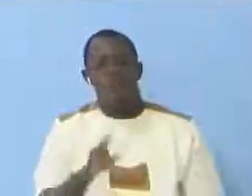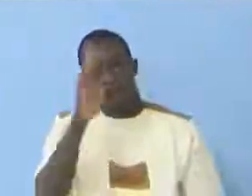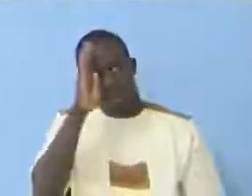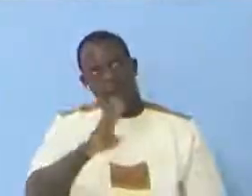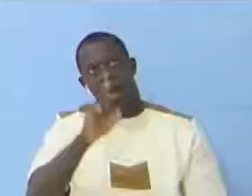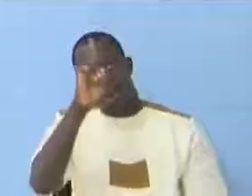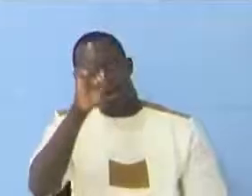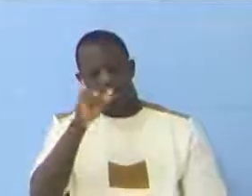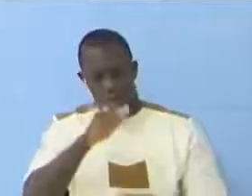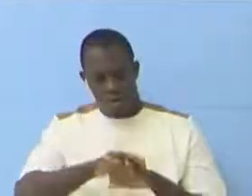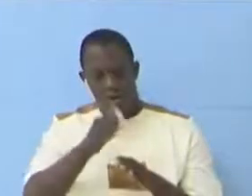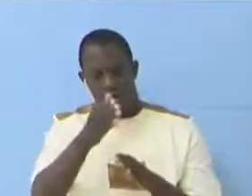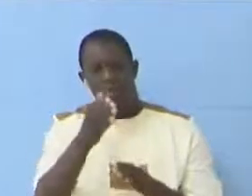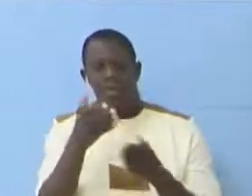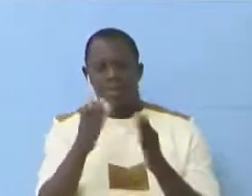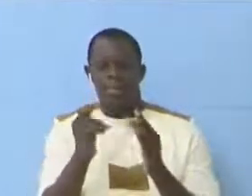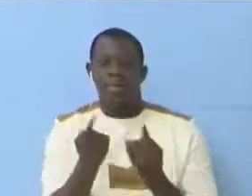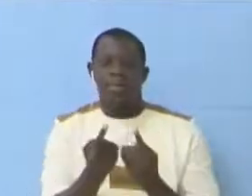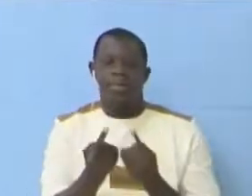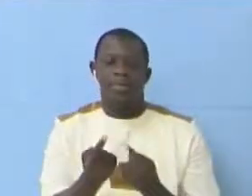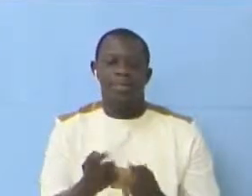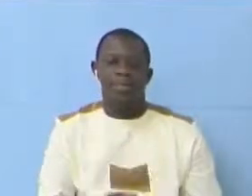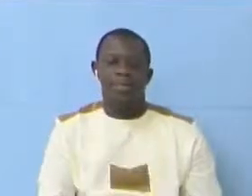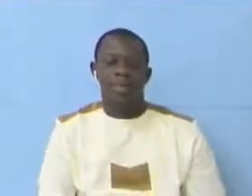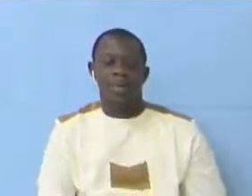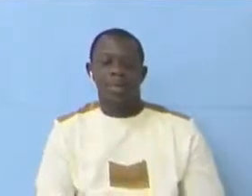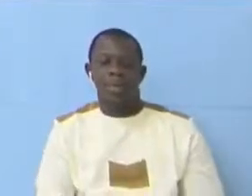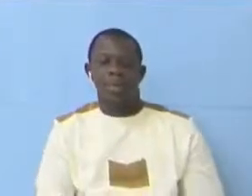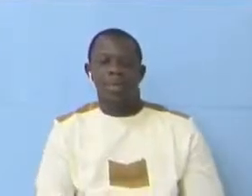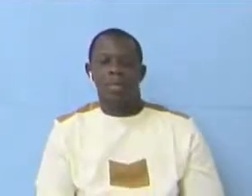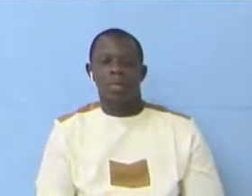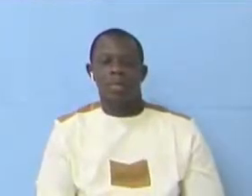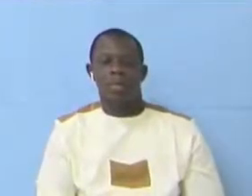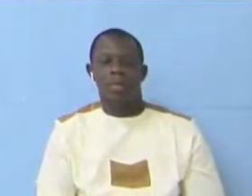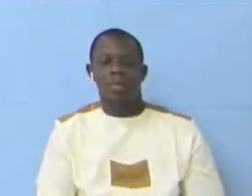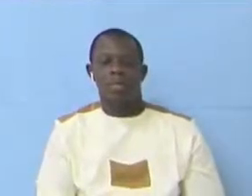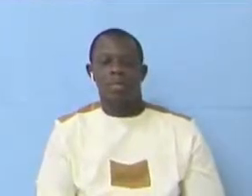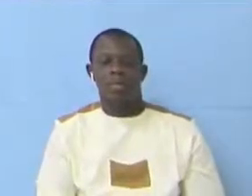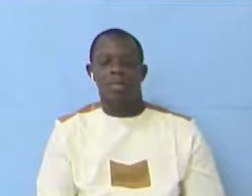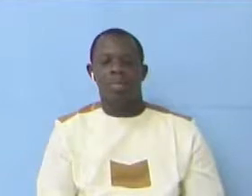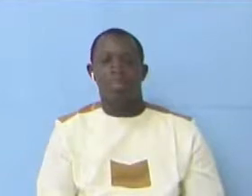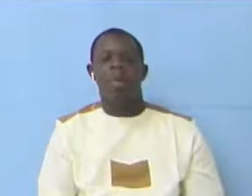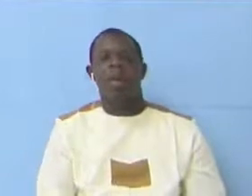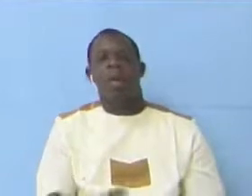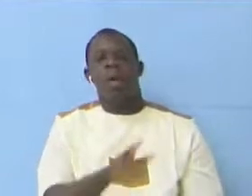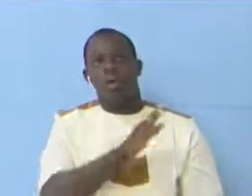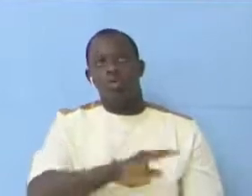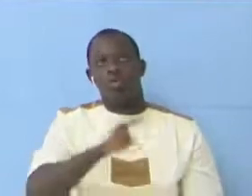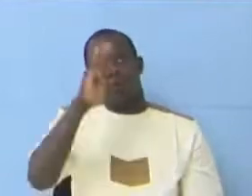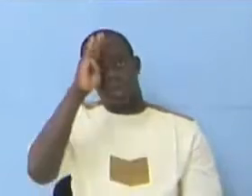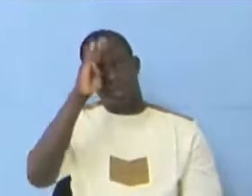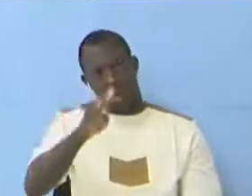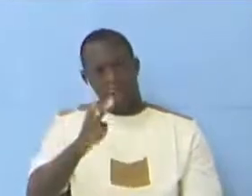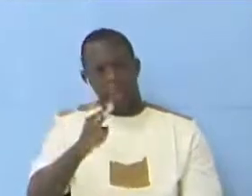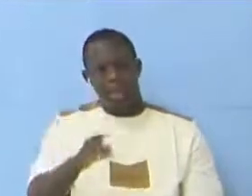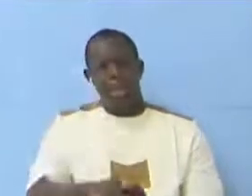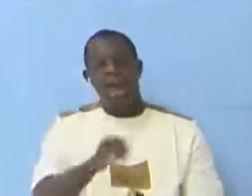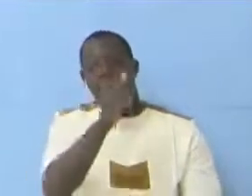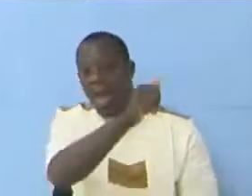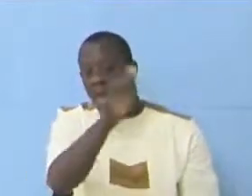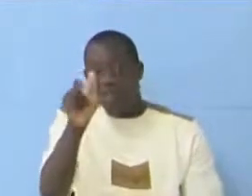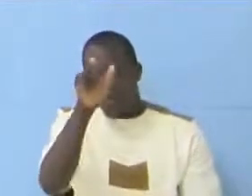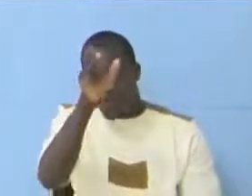yàlla ci loolu. But we are thanking God for that. ñu ngi sant it képp koo xam ne gëmoon na ne li ñu tuumal du